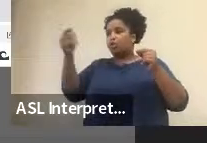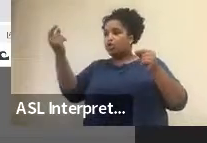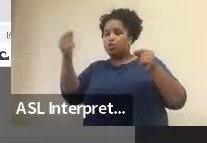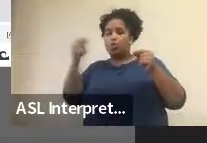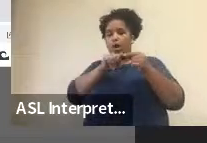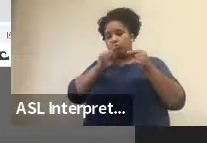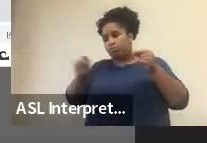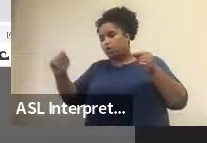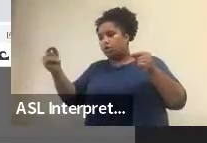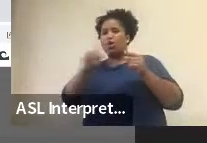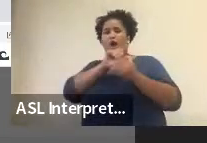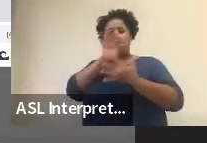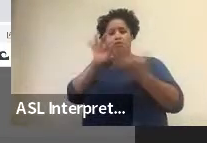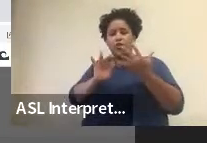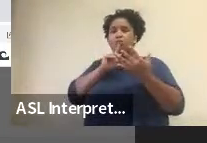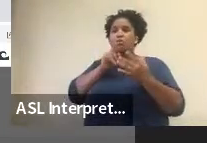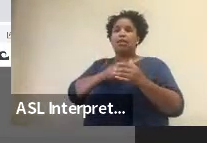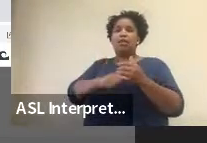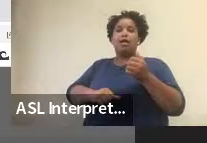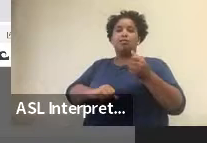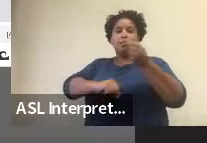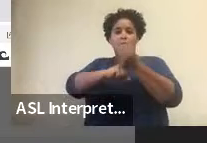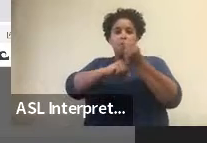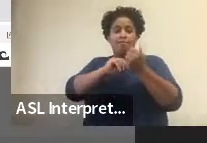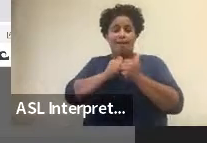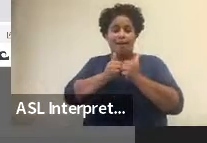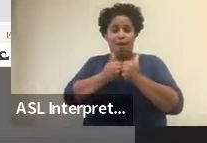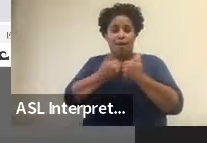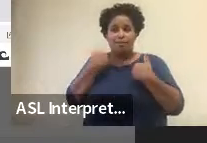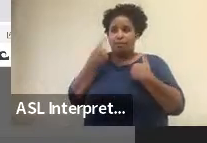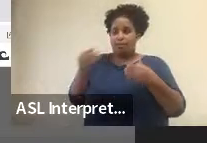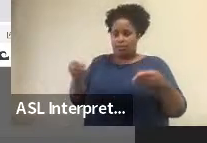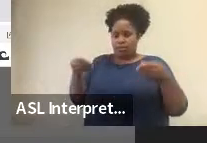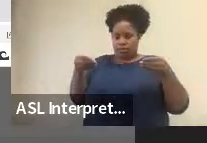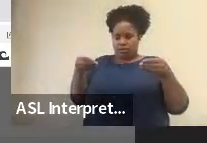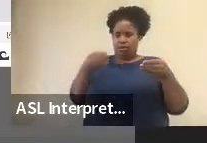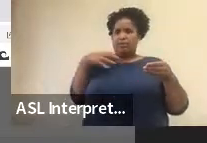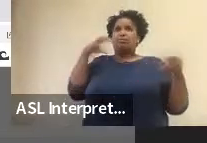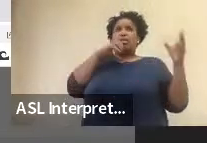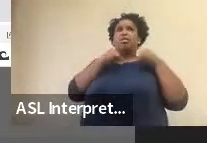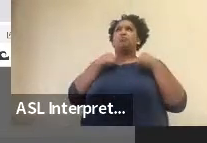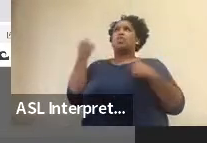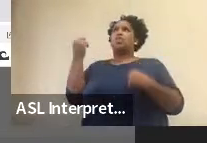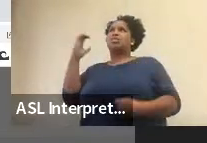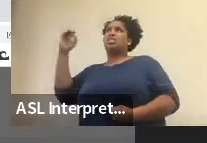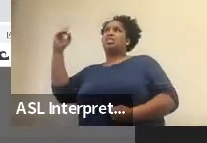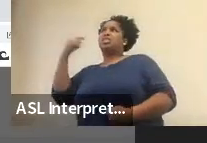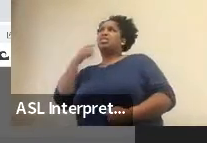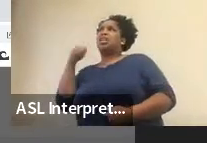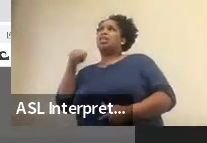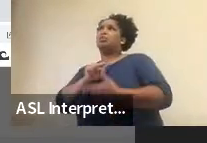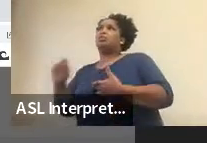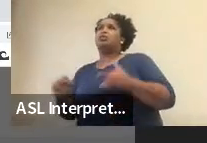it's reinforced by having something in front of you. So then you don't have to guess, what is the CDC saying this week?